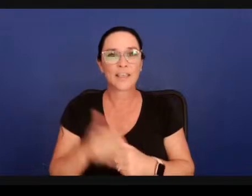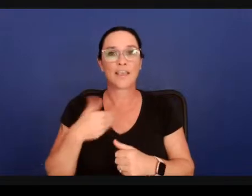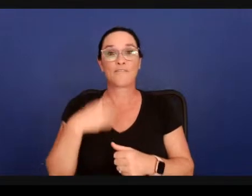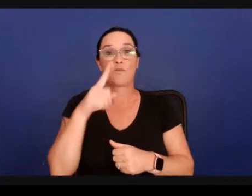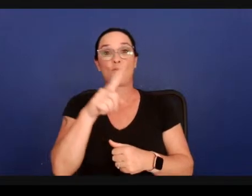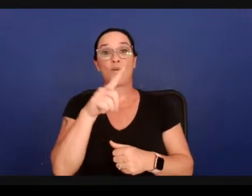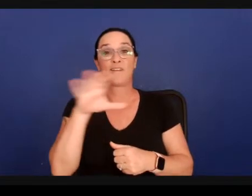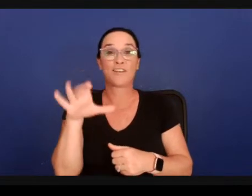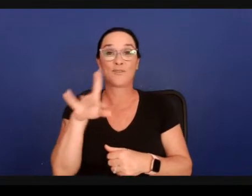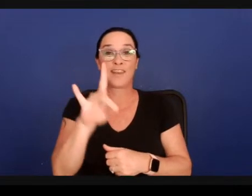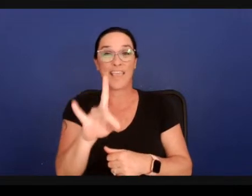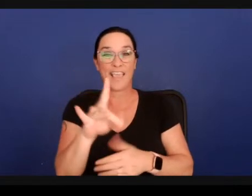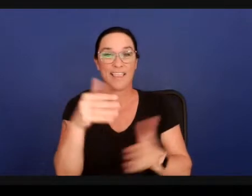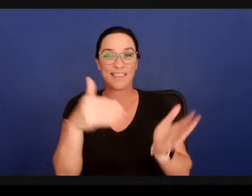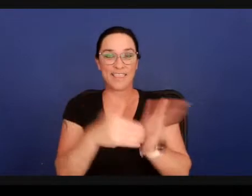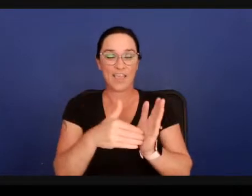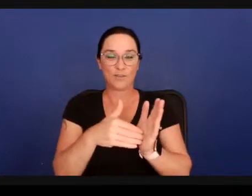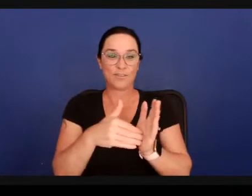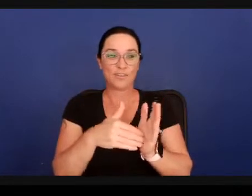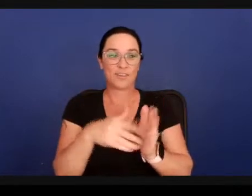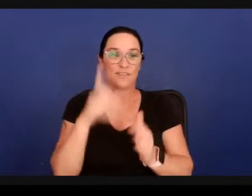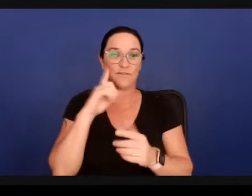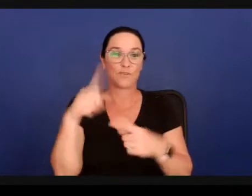108,000 earthquakes for the last 5 years.